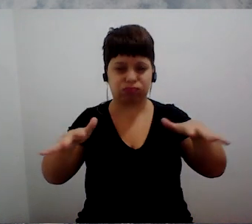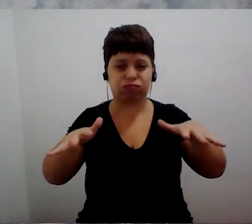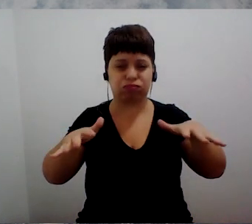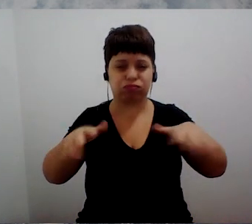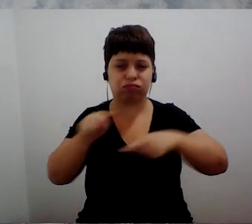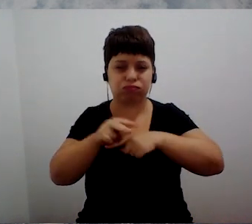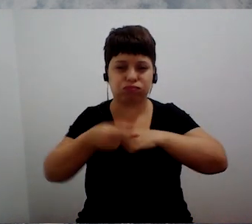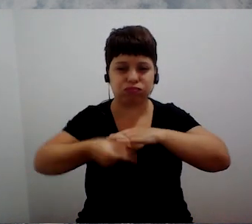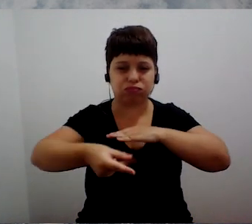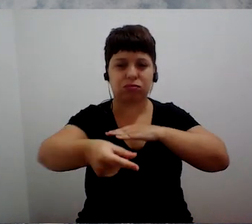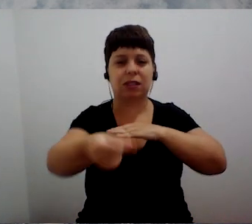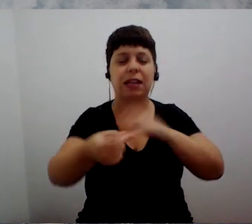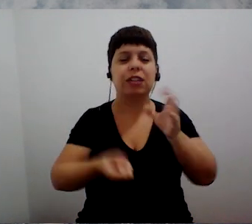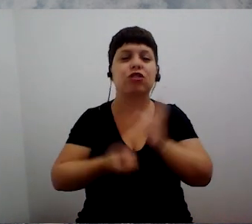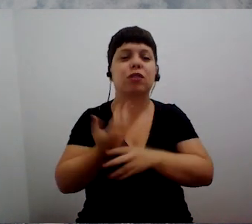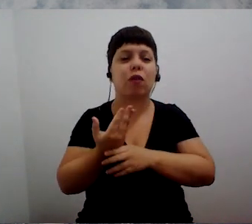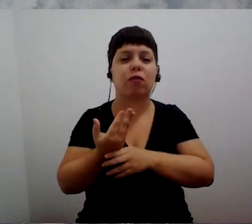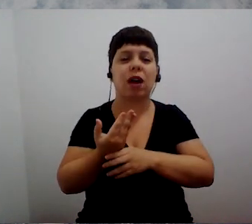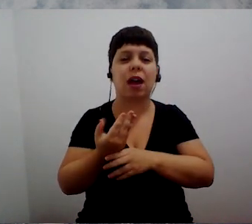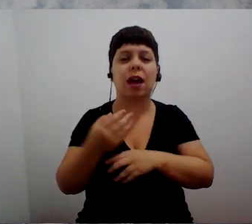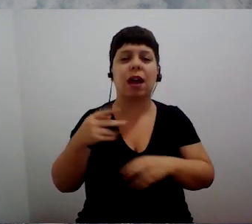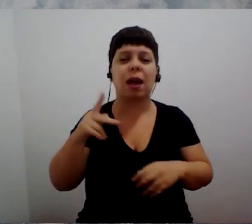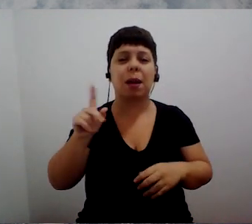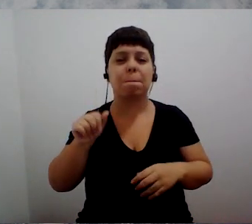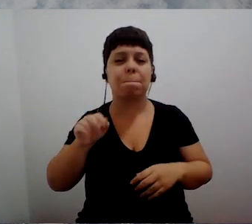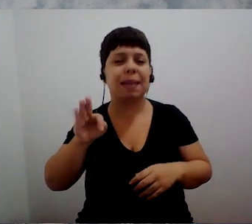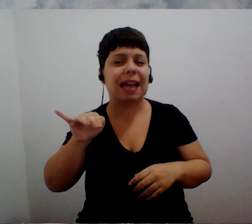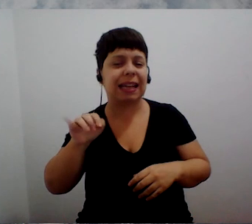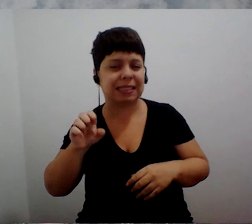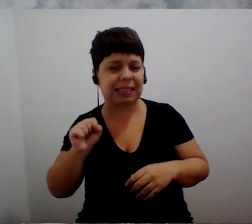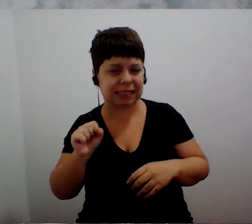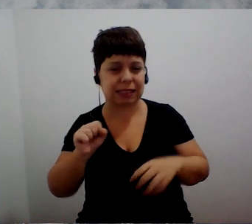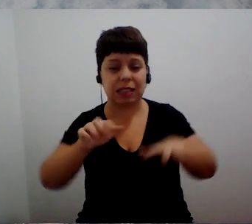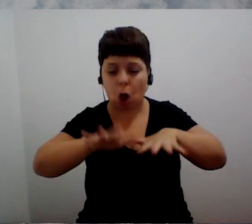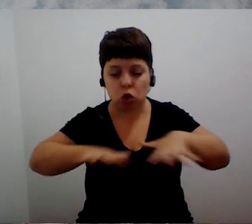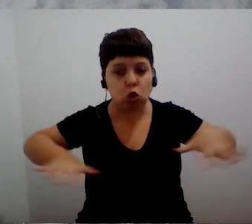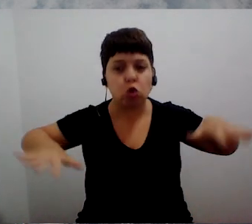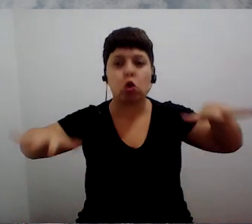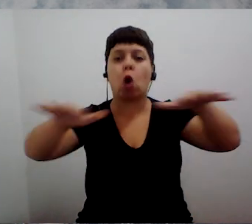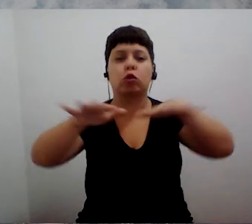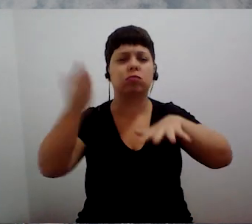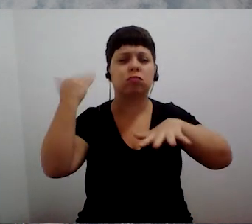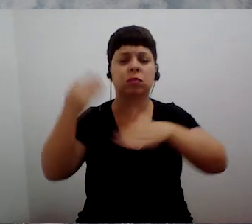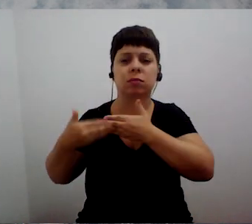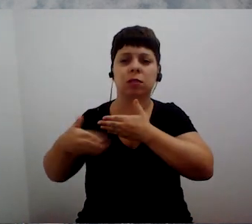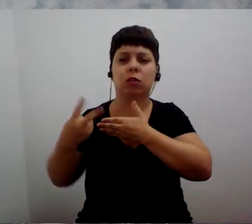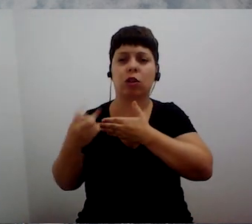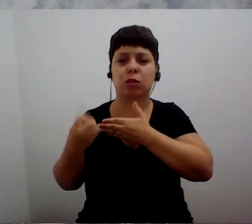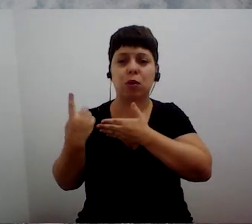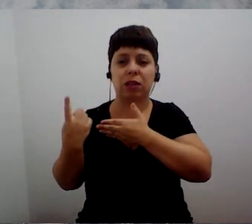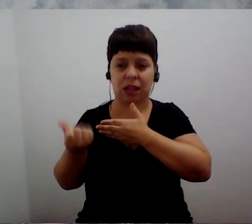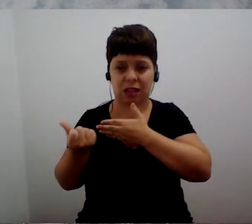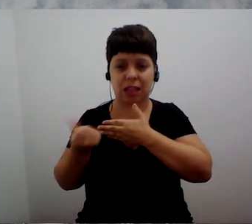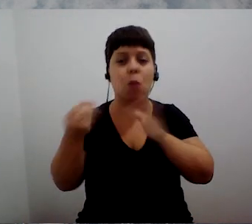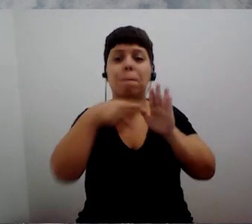of these kind of plans for all our ocean areas since 2006. And the purpose of such plans is to